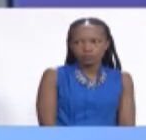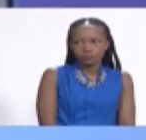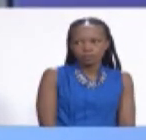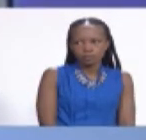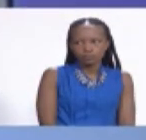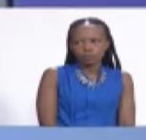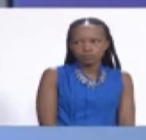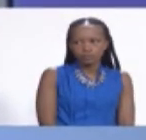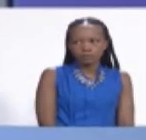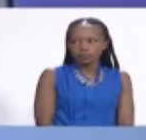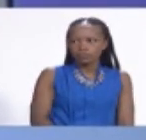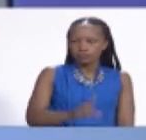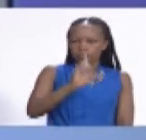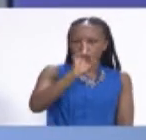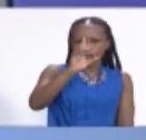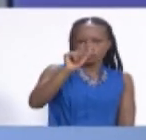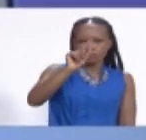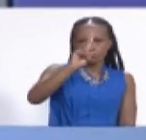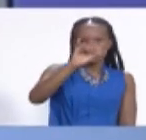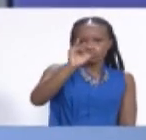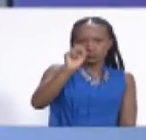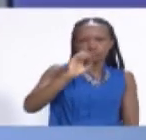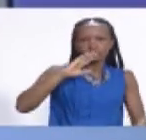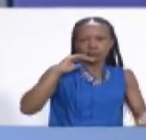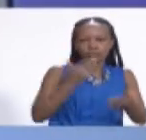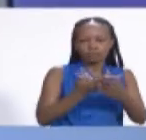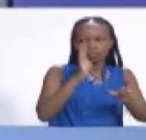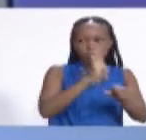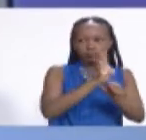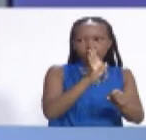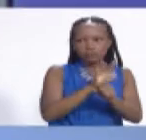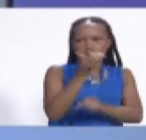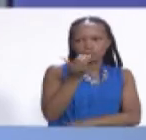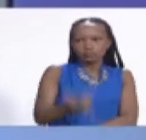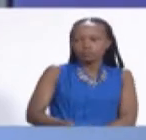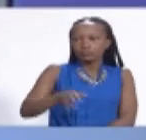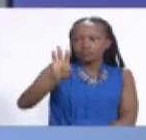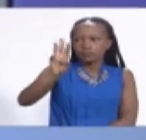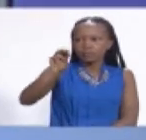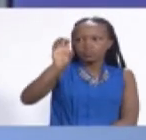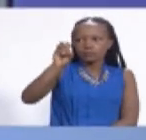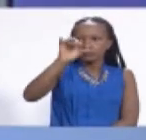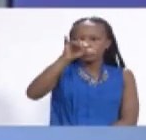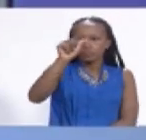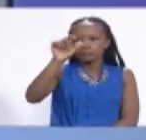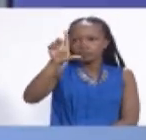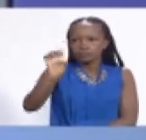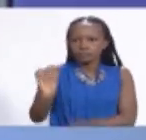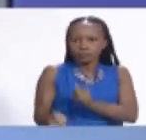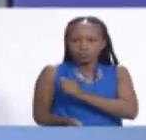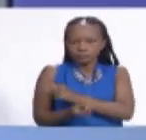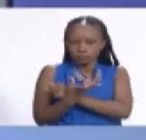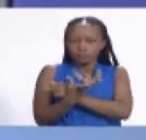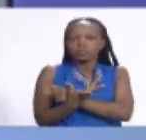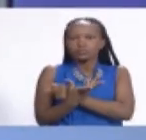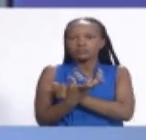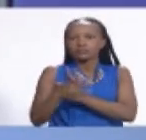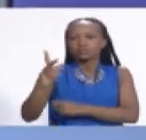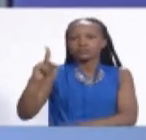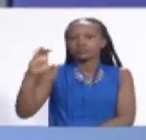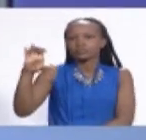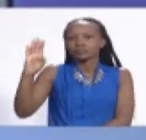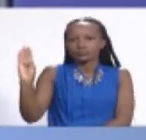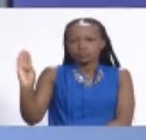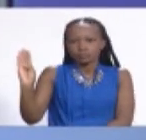Thank you very much, Davis Mberia, for that. Now, a battle royale amongst drivers is in the offing in the KCB